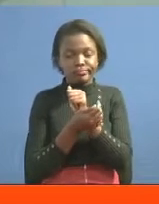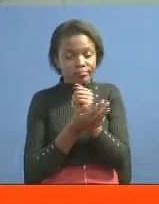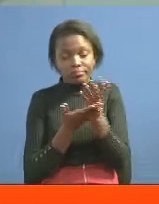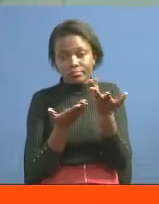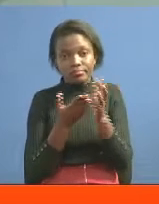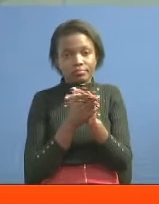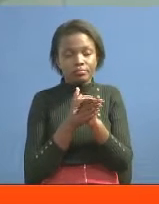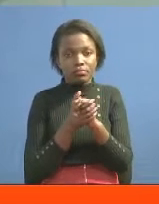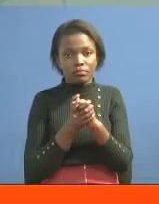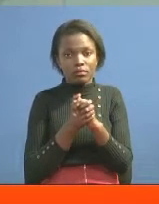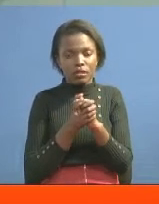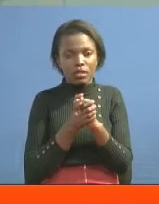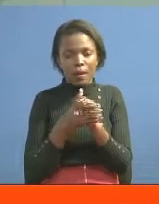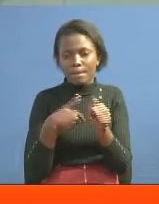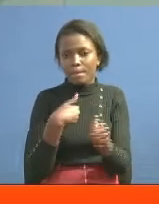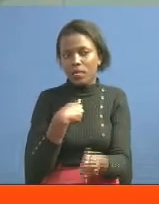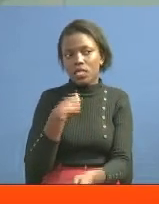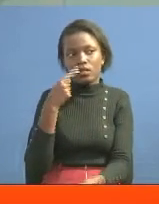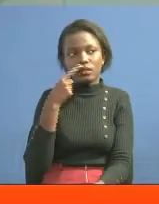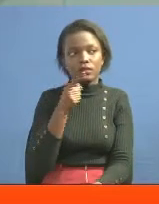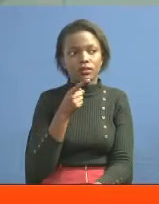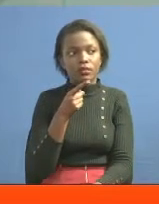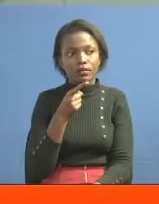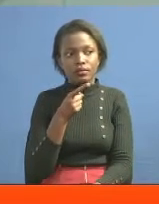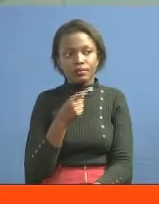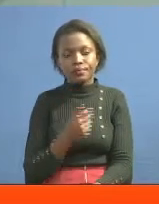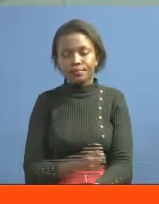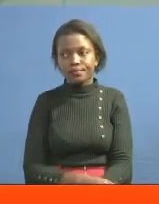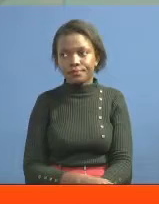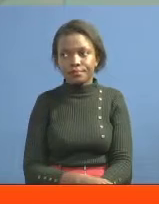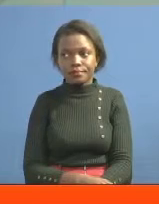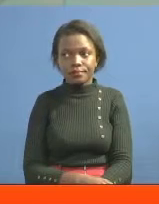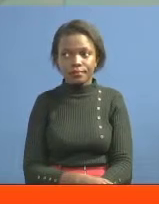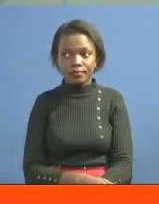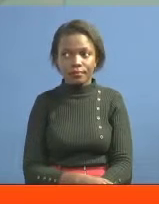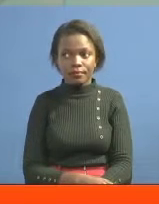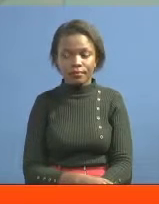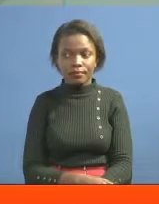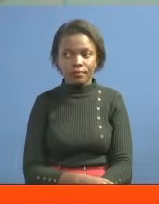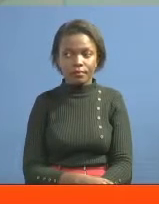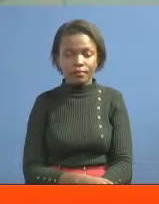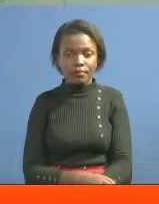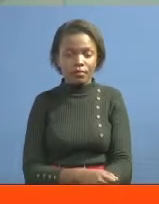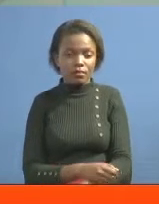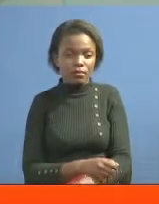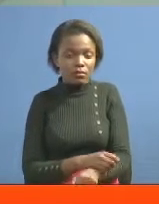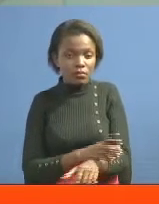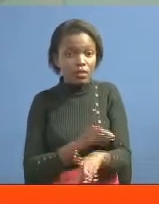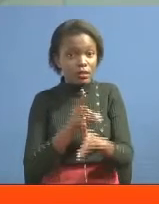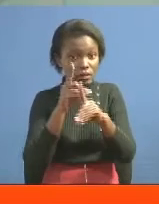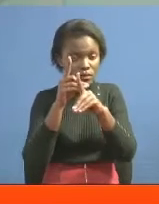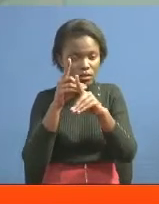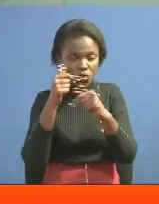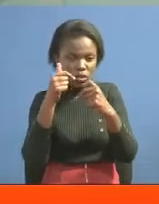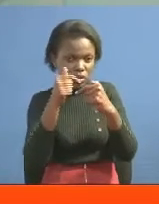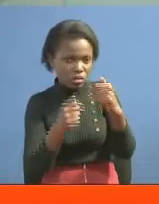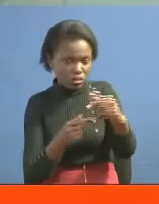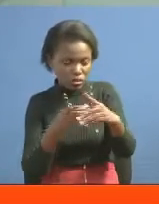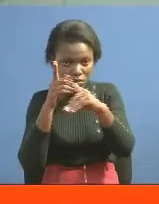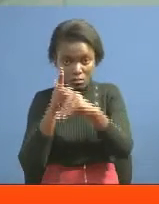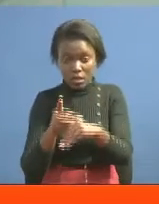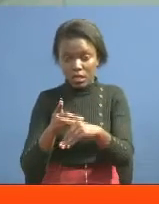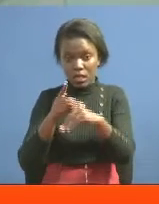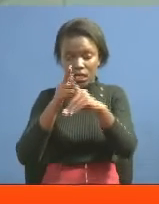so, for me, I would say we really also will will continue depending on these